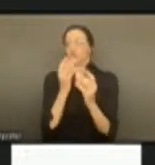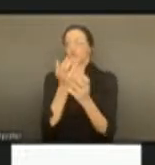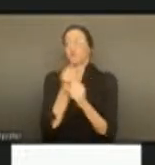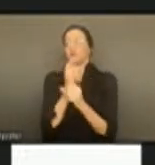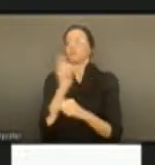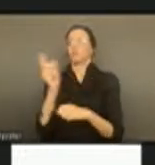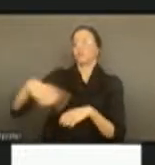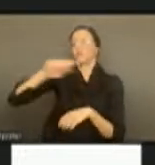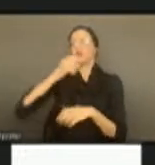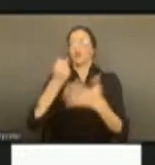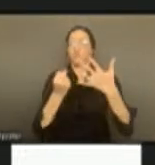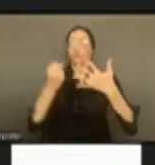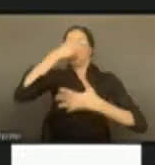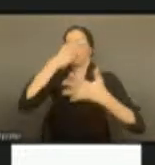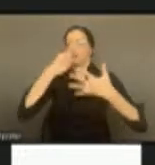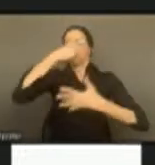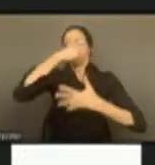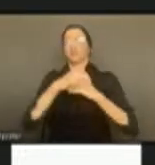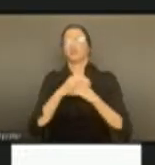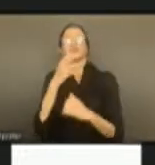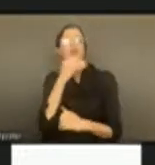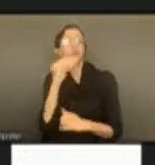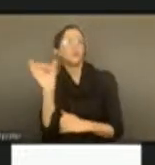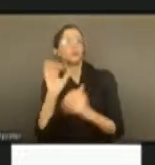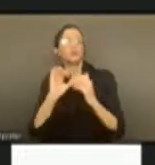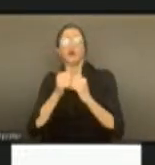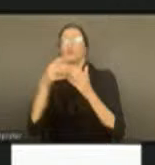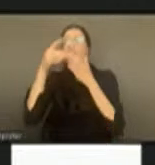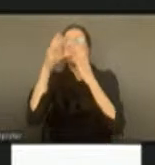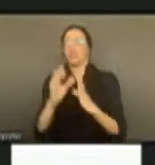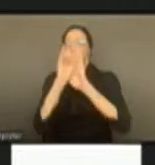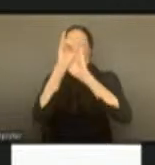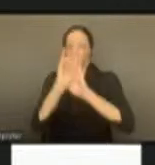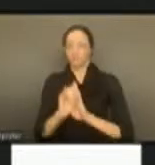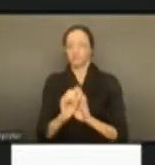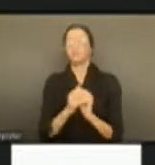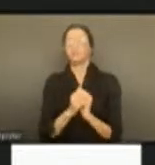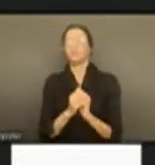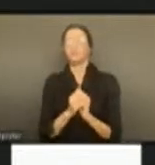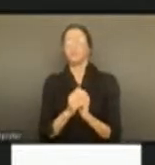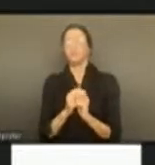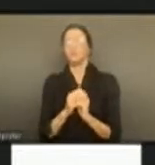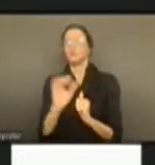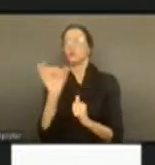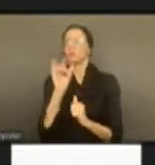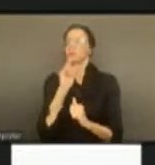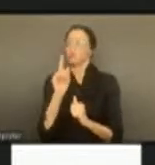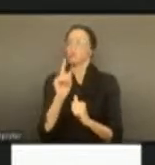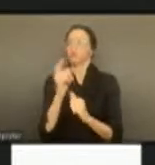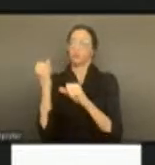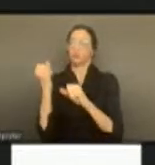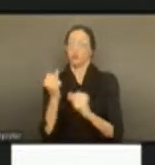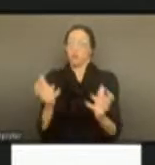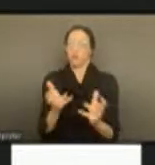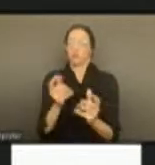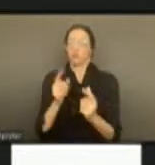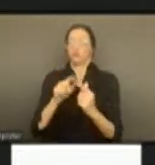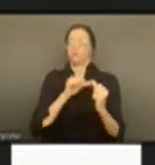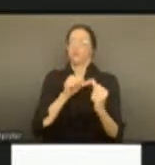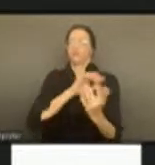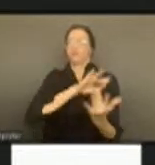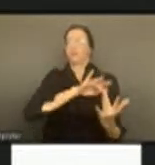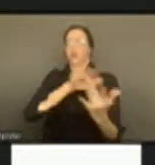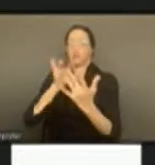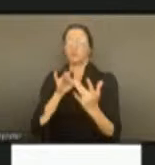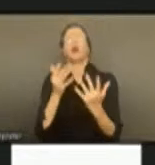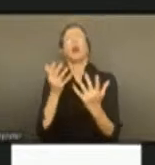being identified, and it was vaguely mentioned how to stay in contact. I would like some tangible things like an email address or something like